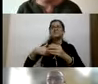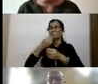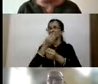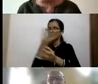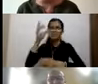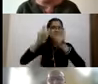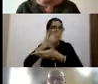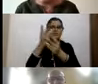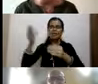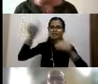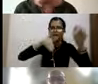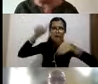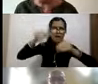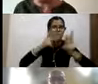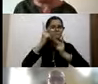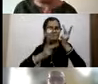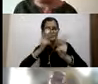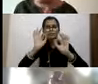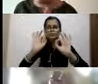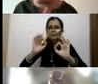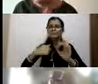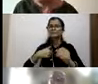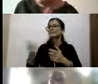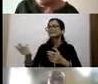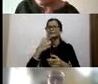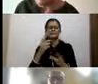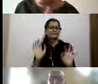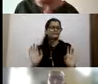It's fantastic. Just trying to get him on board. And he was just skeptical.